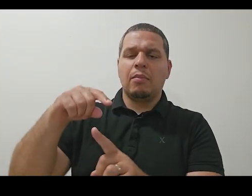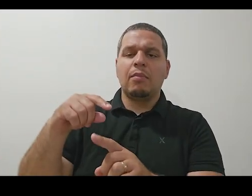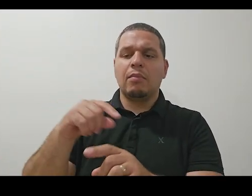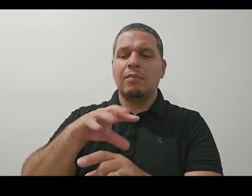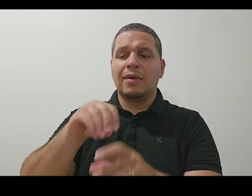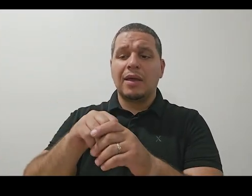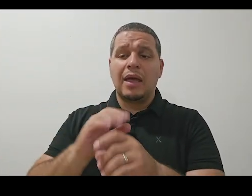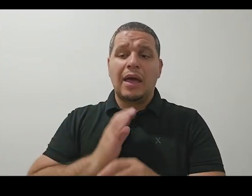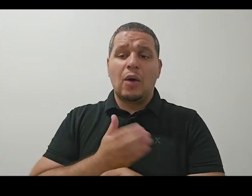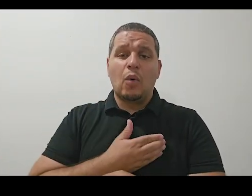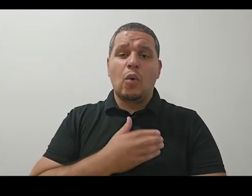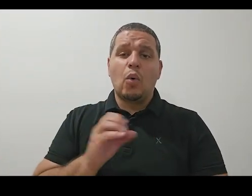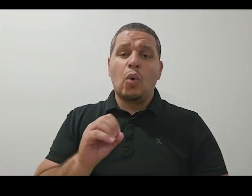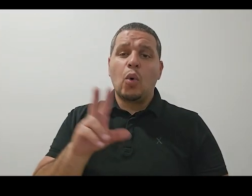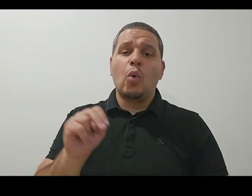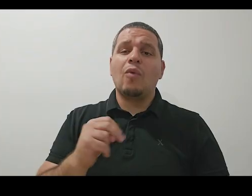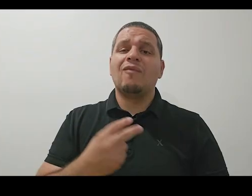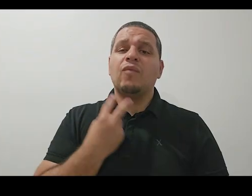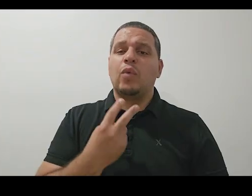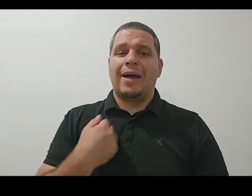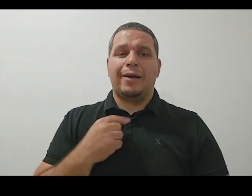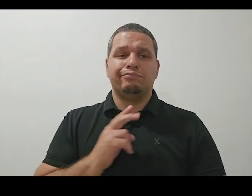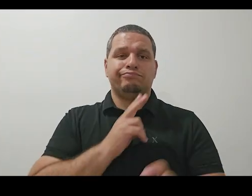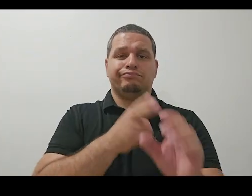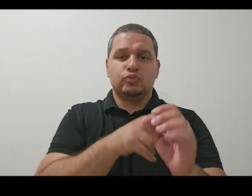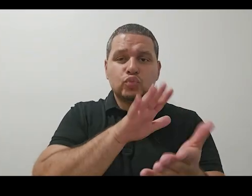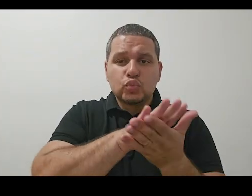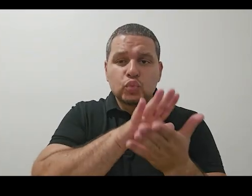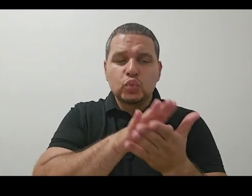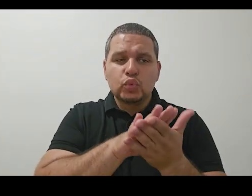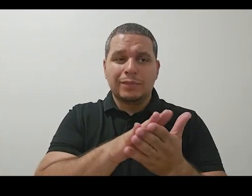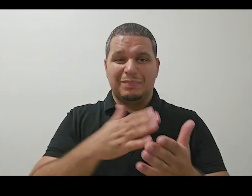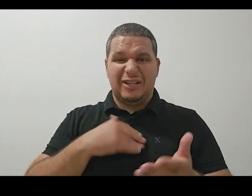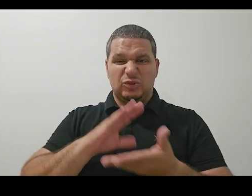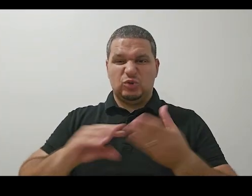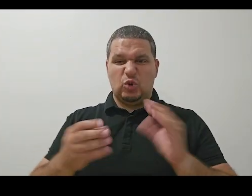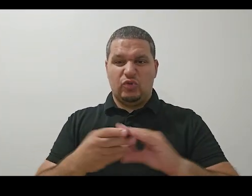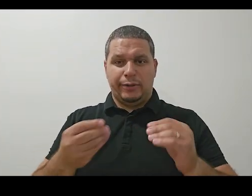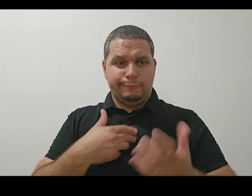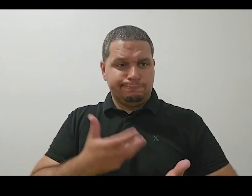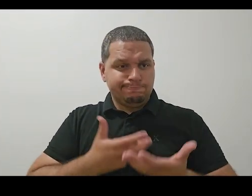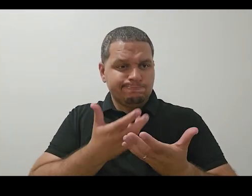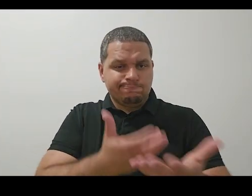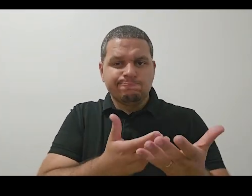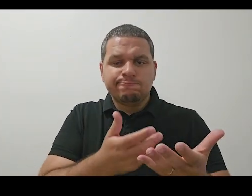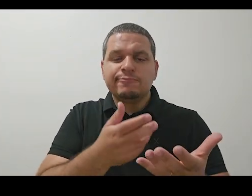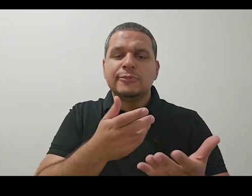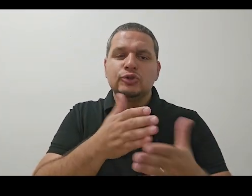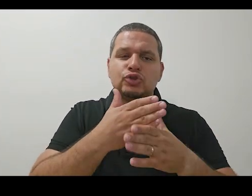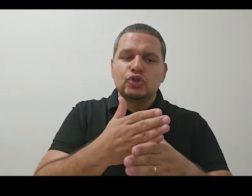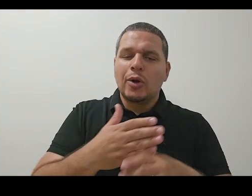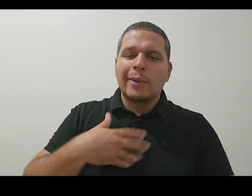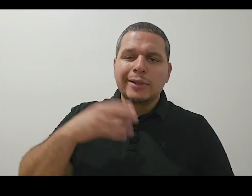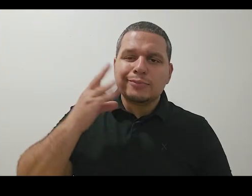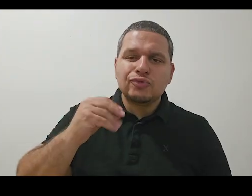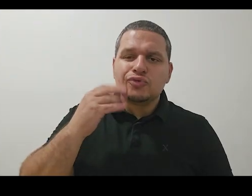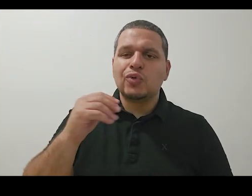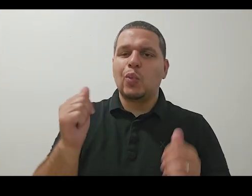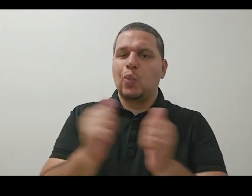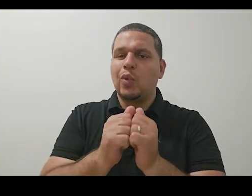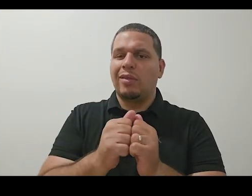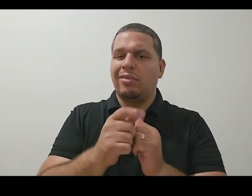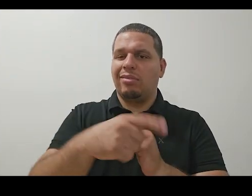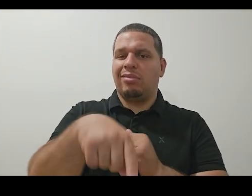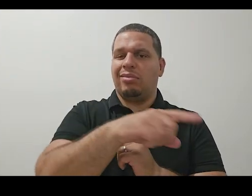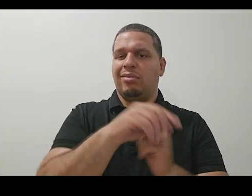Voice, which is where I go to schools and I tell my story, and I kind of share with